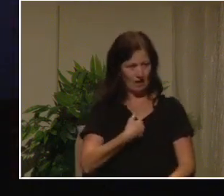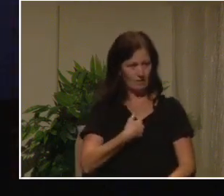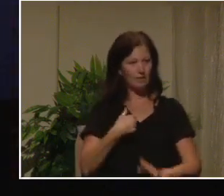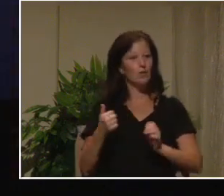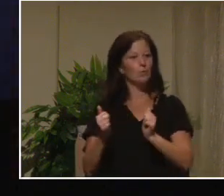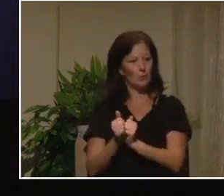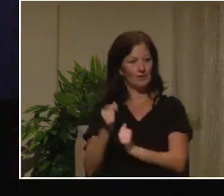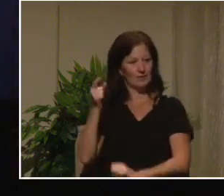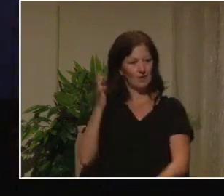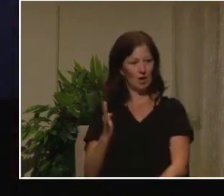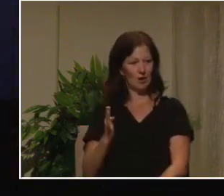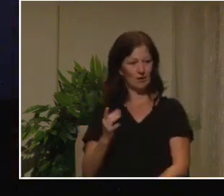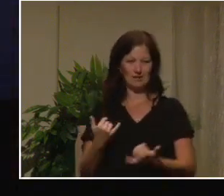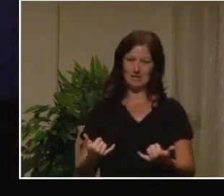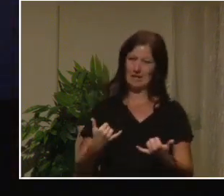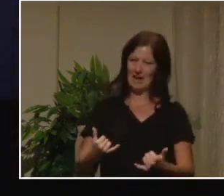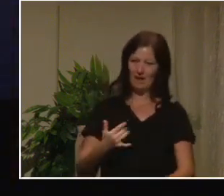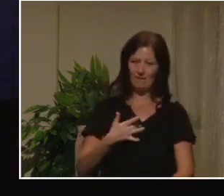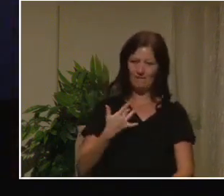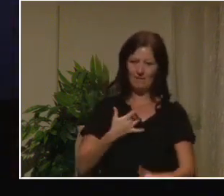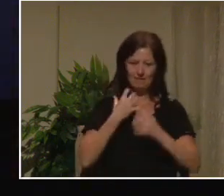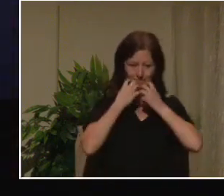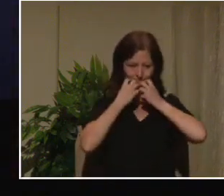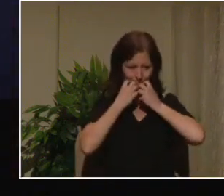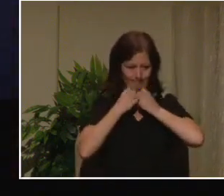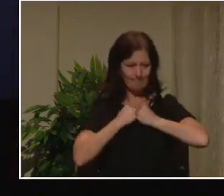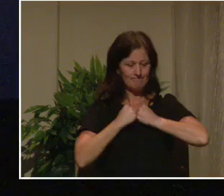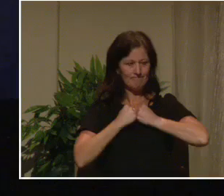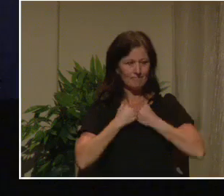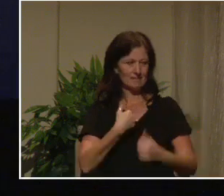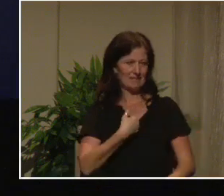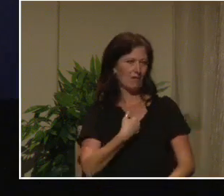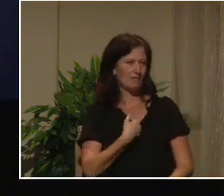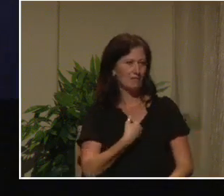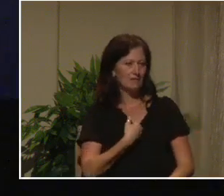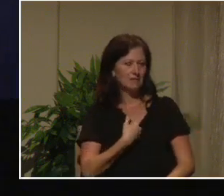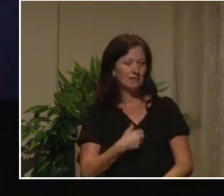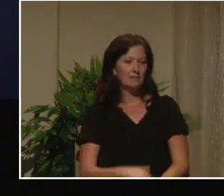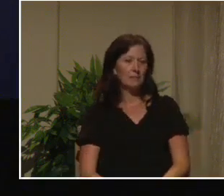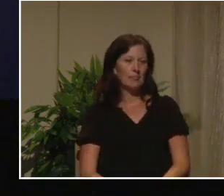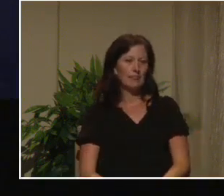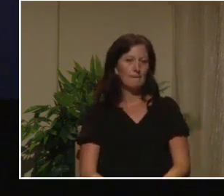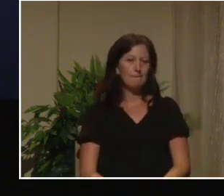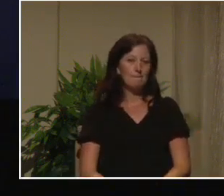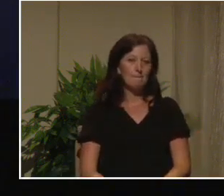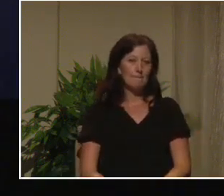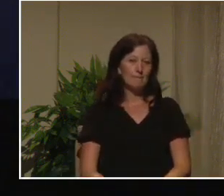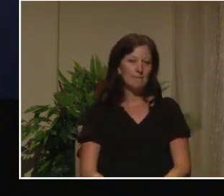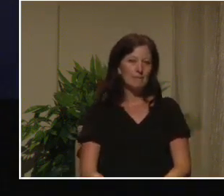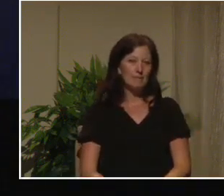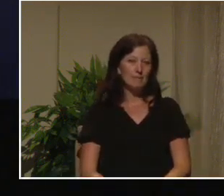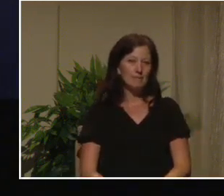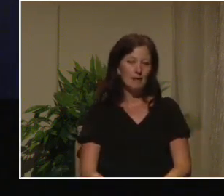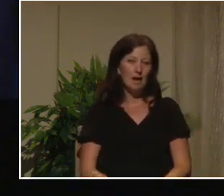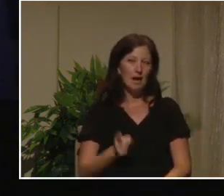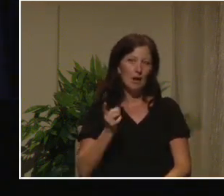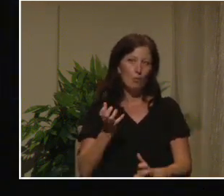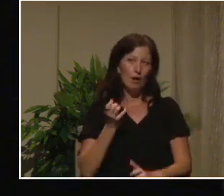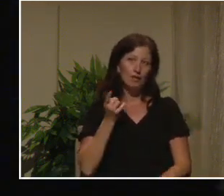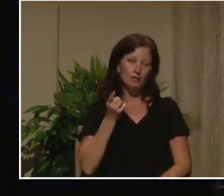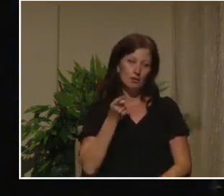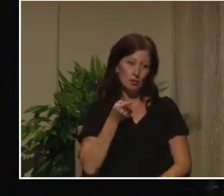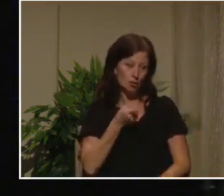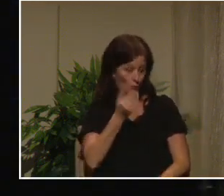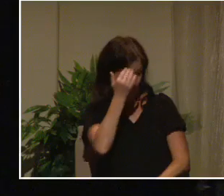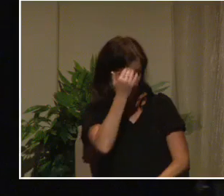are the qualifications. Now he's being sent out to his people. You see what God has done. He says, "I want you to know how vast and how big I am, because you'll need that as you